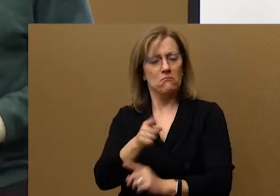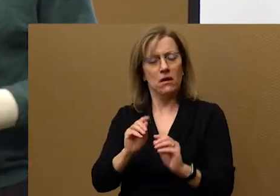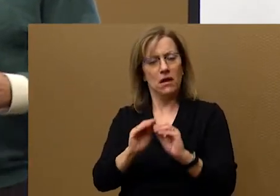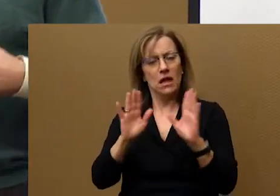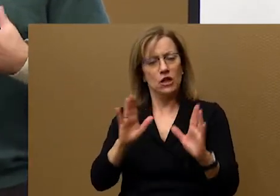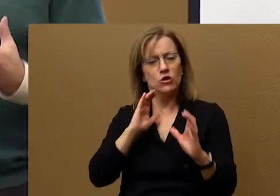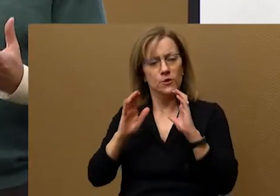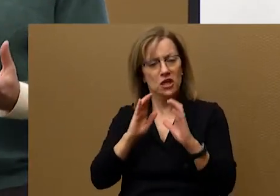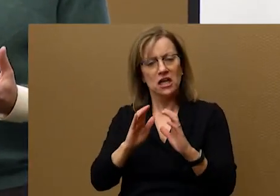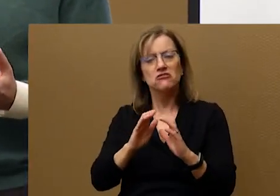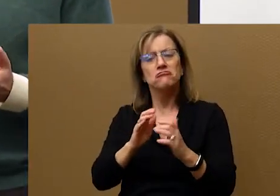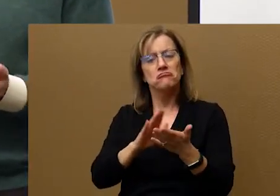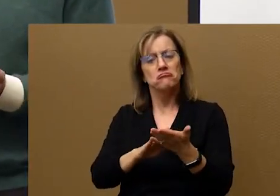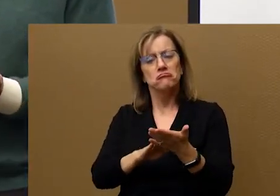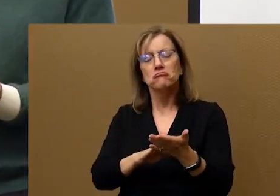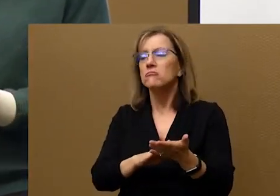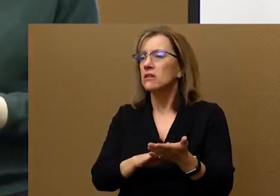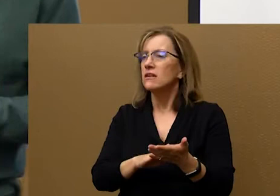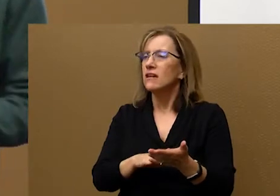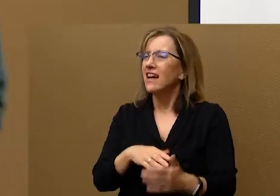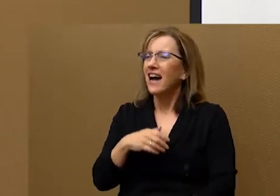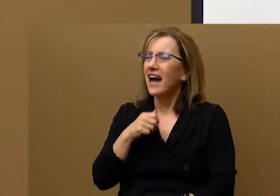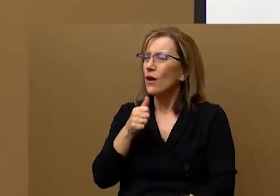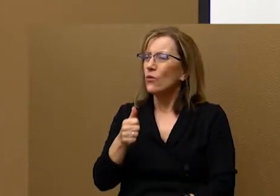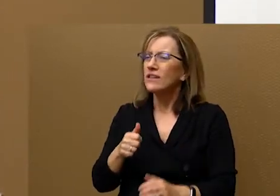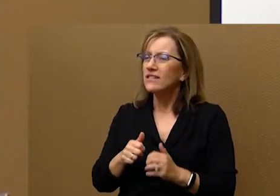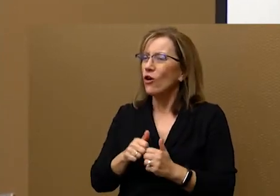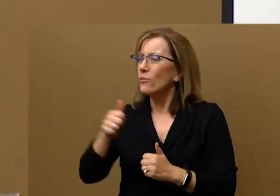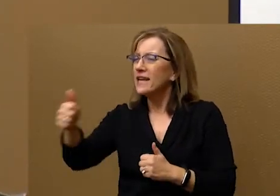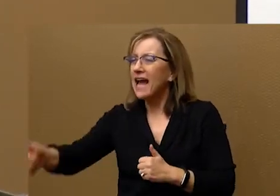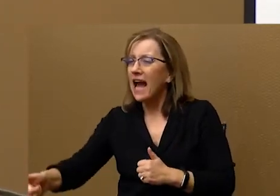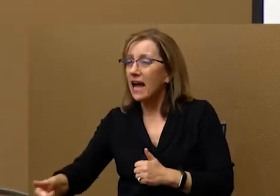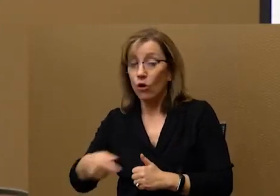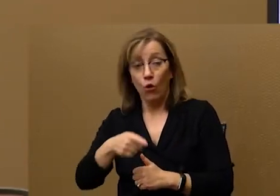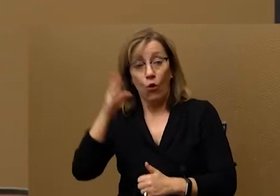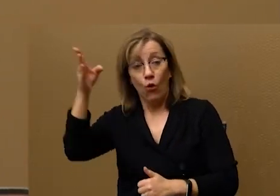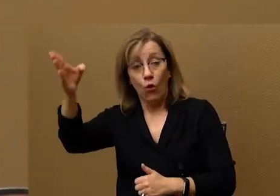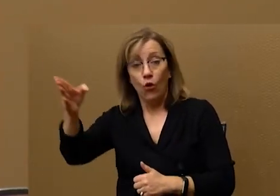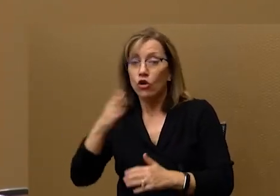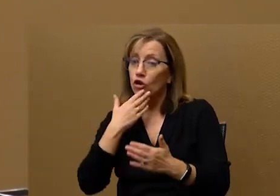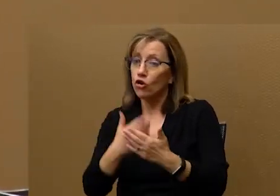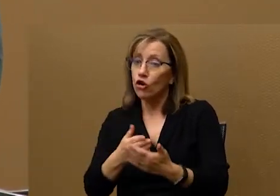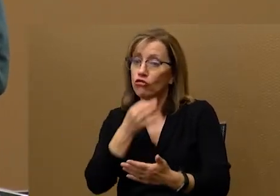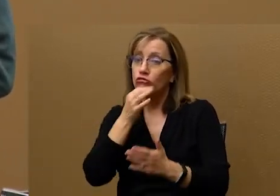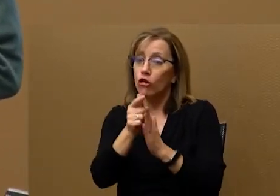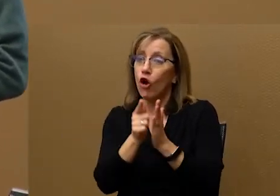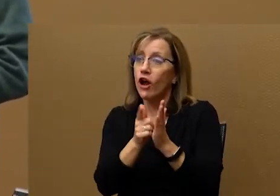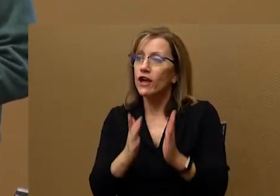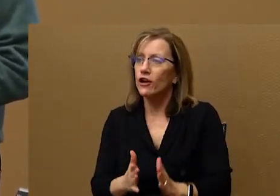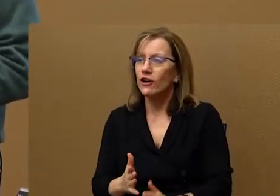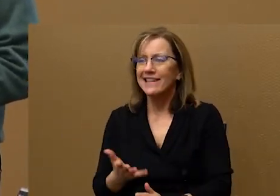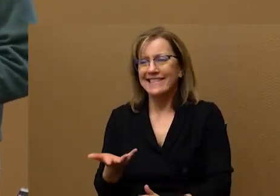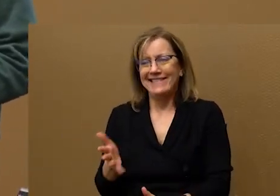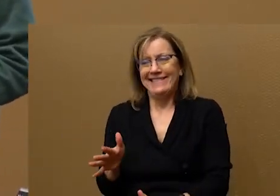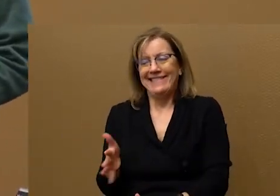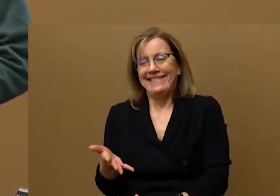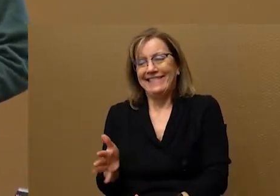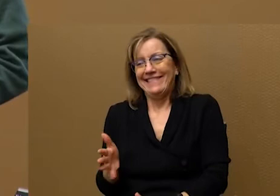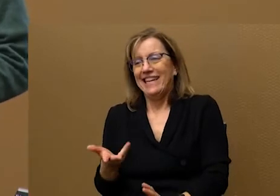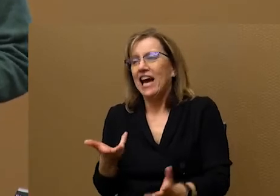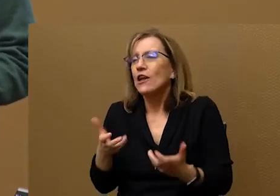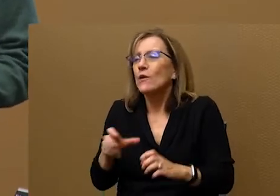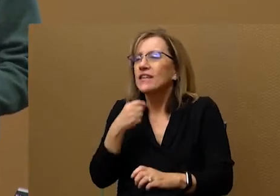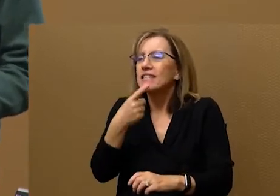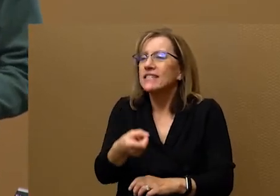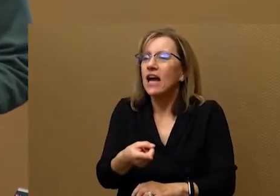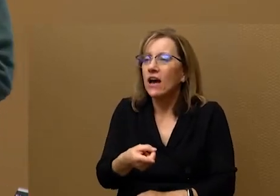communication. I might say that, but I don't think I'd want to step beyond what I really feel I could defend as true. Because I don't want to tell a kid who's